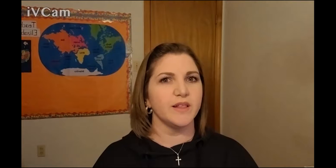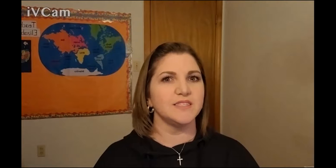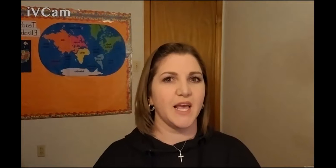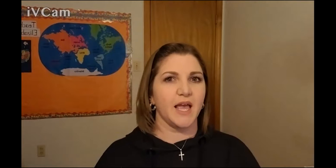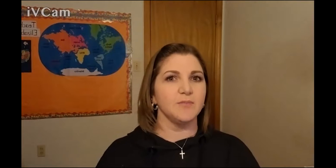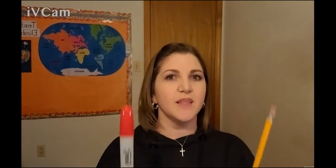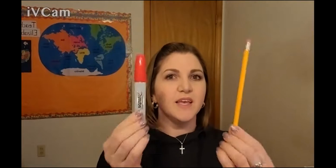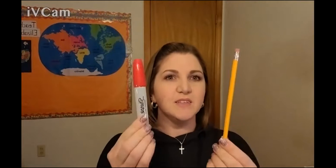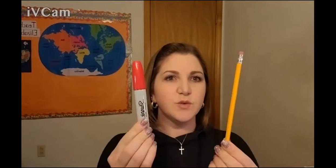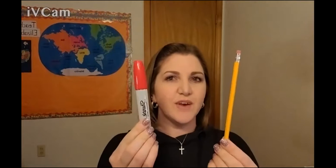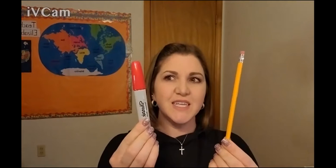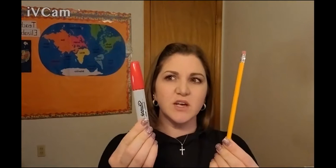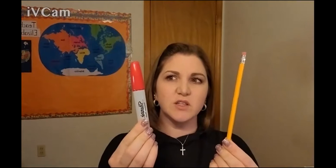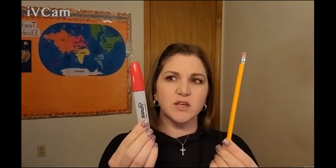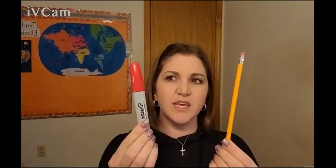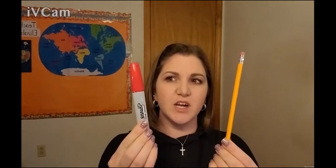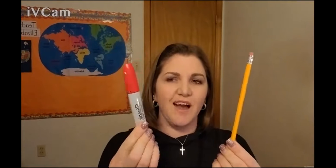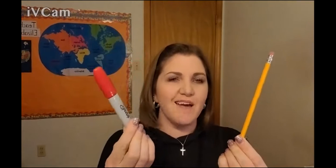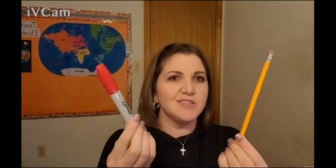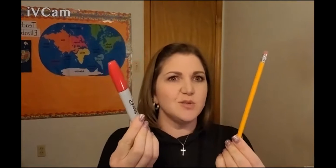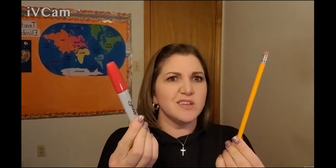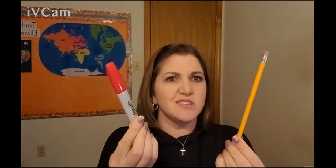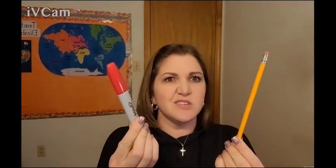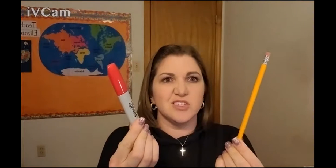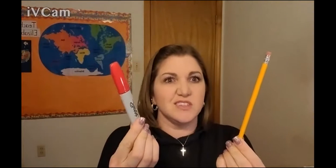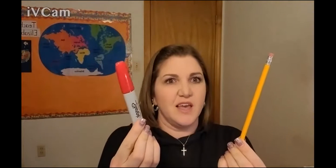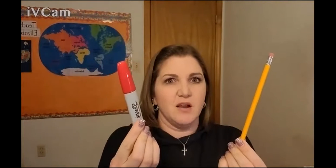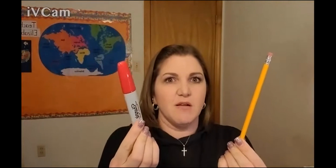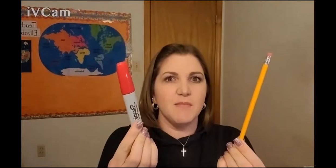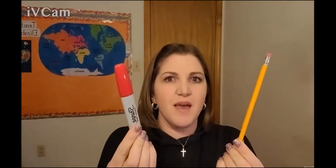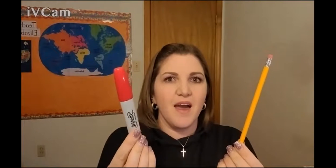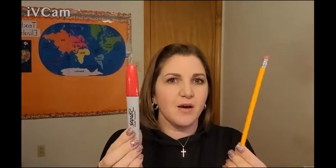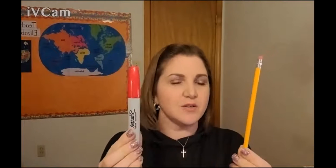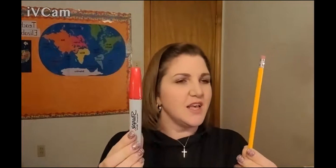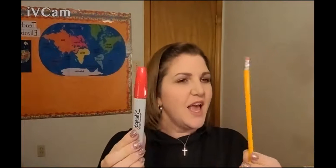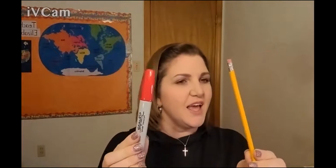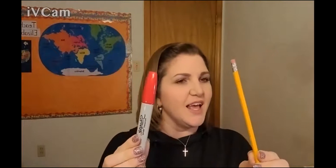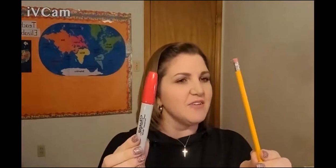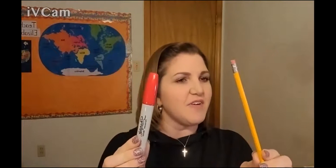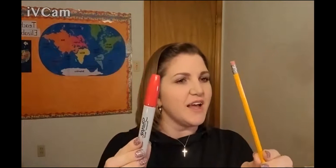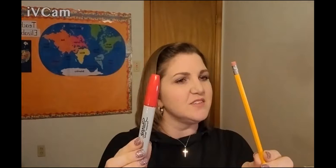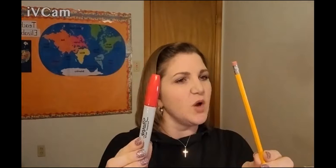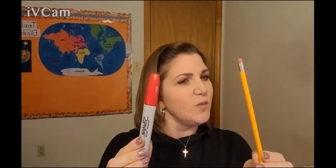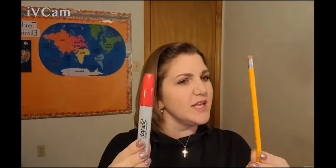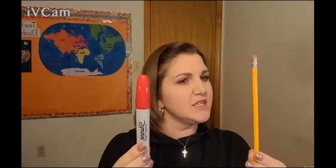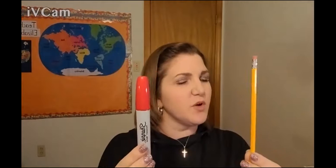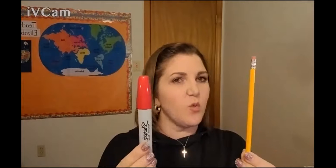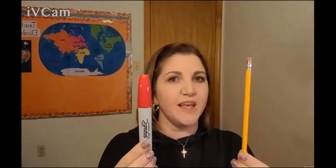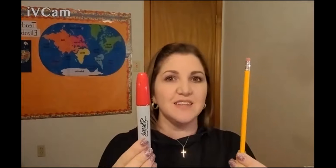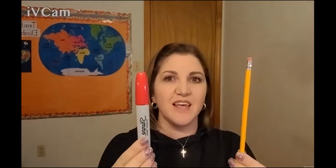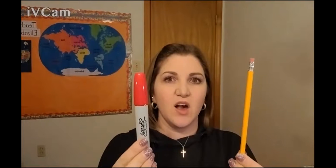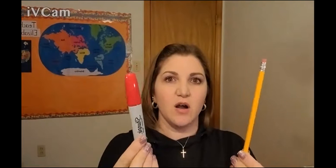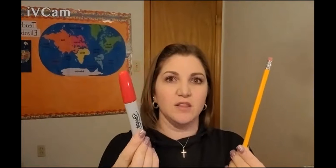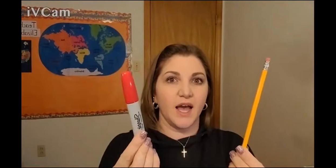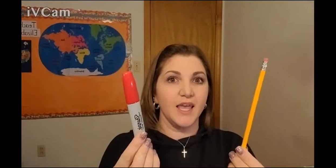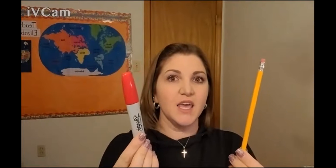start with today. So if I take a look here, I have two things that are just laying around my house. And I can find so many different ways